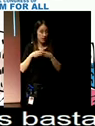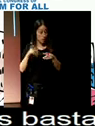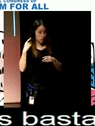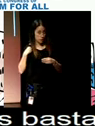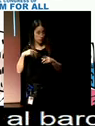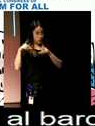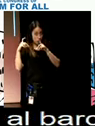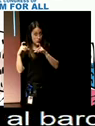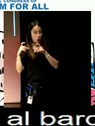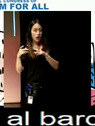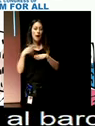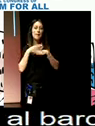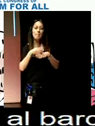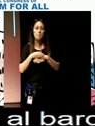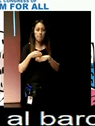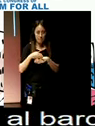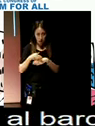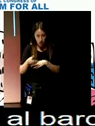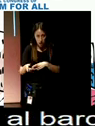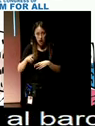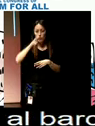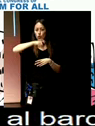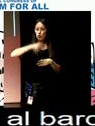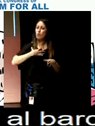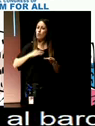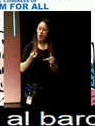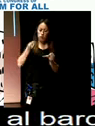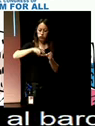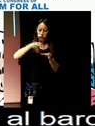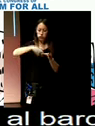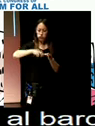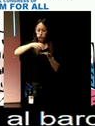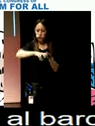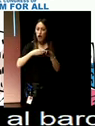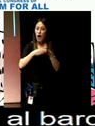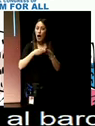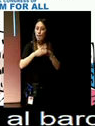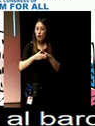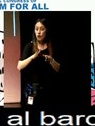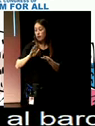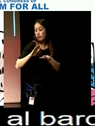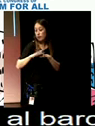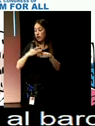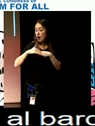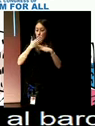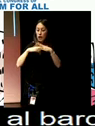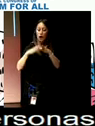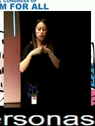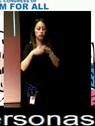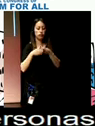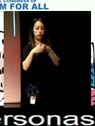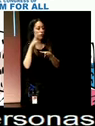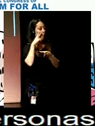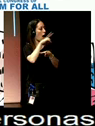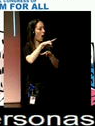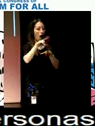embark the boat and go on the Sea of Galilee. It's a very good, very nice and